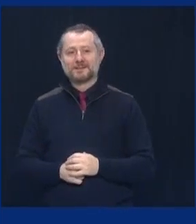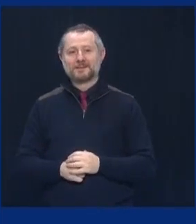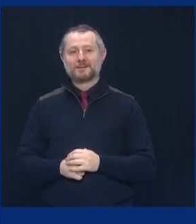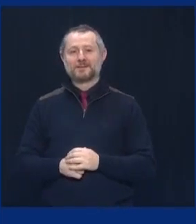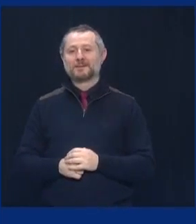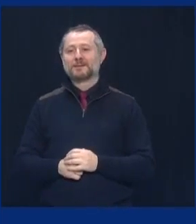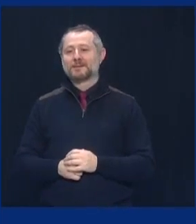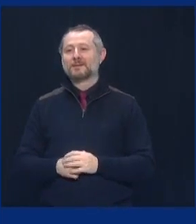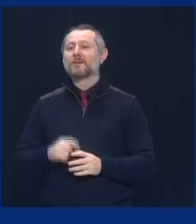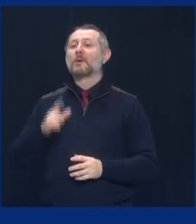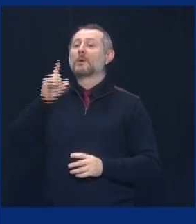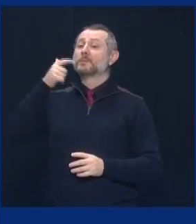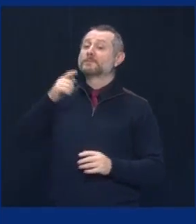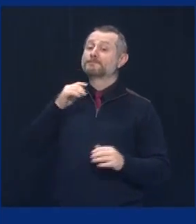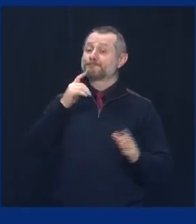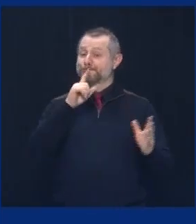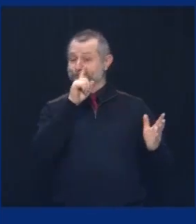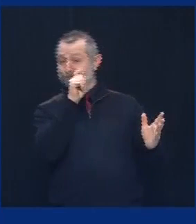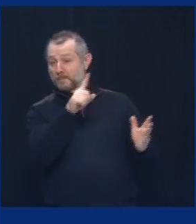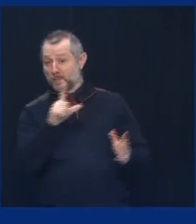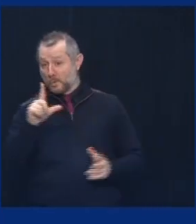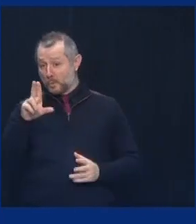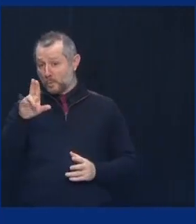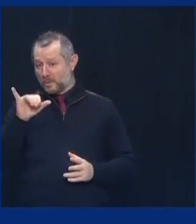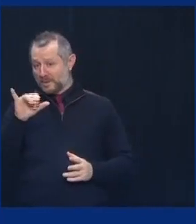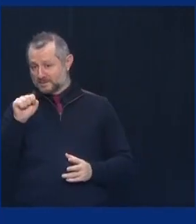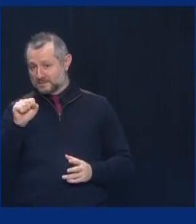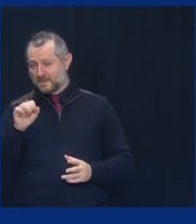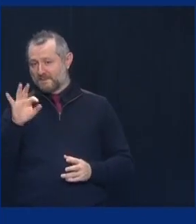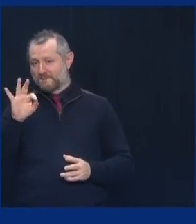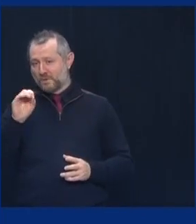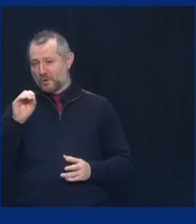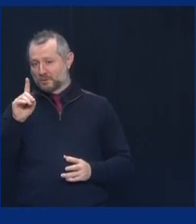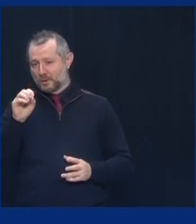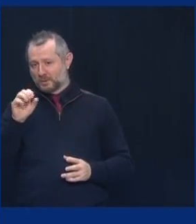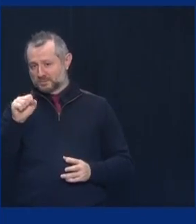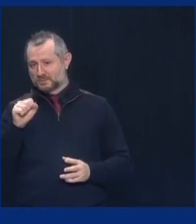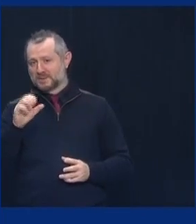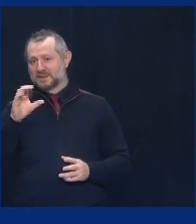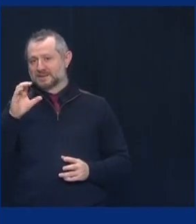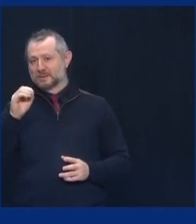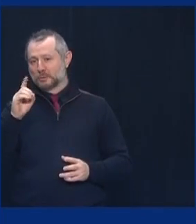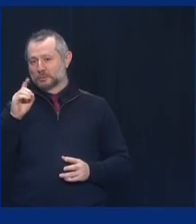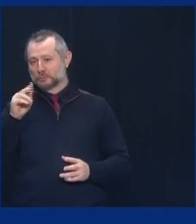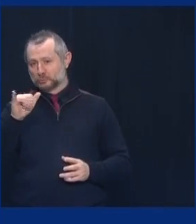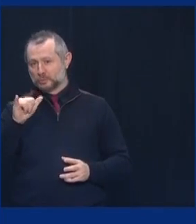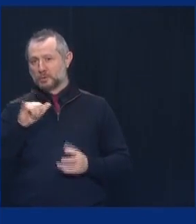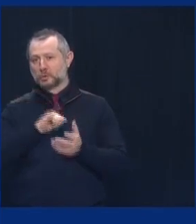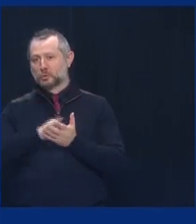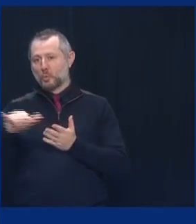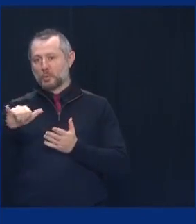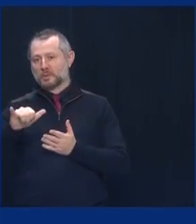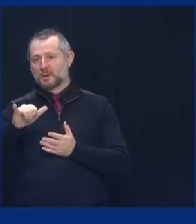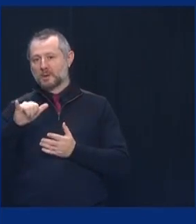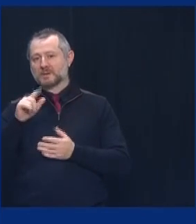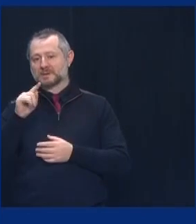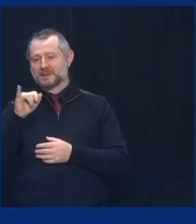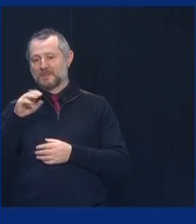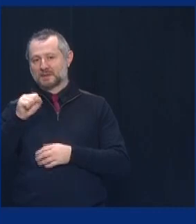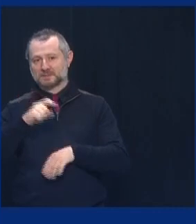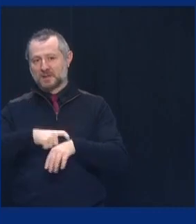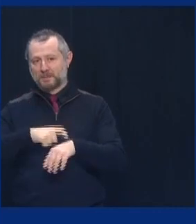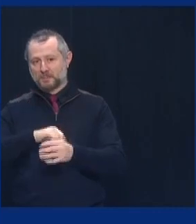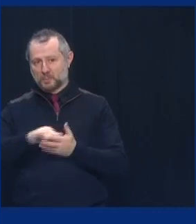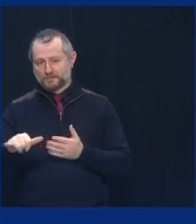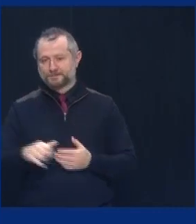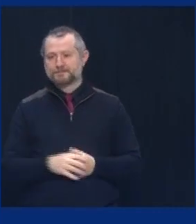Governor, you now have Luis Fede Sederney from the New York Times. Luis, your line is now open. Please unmute your microphone.